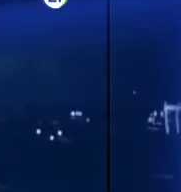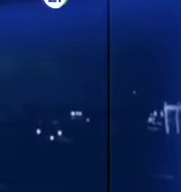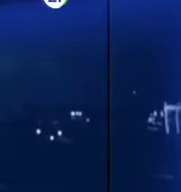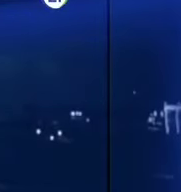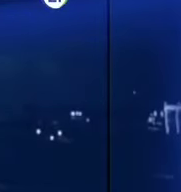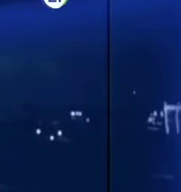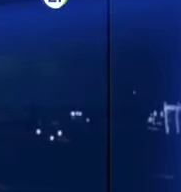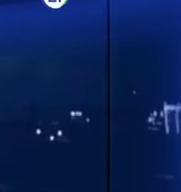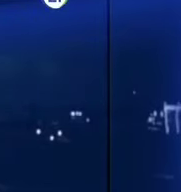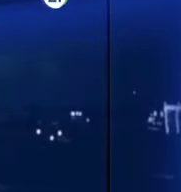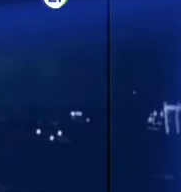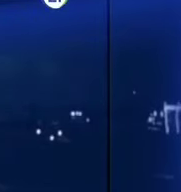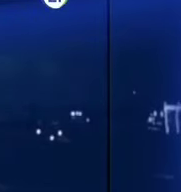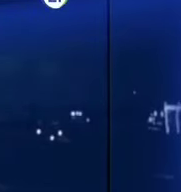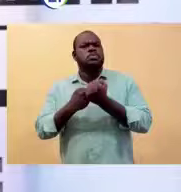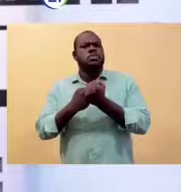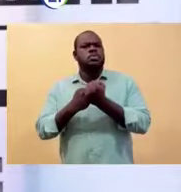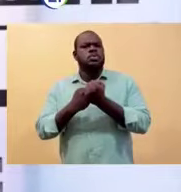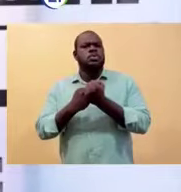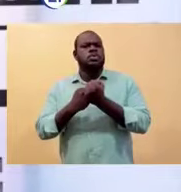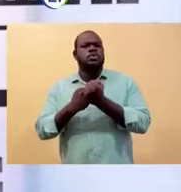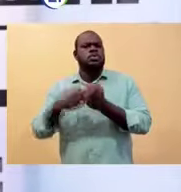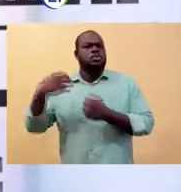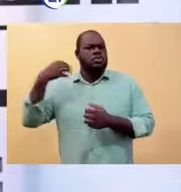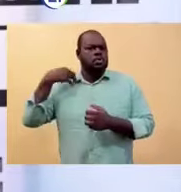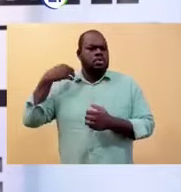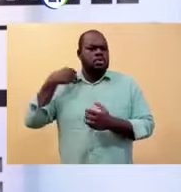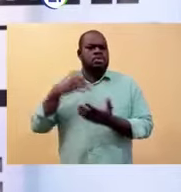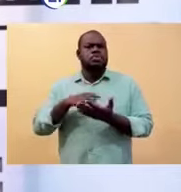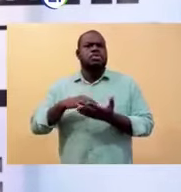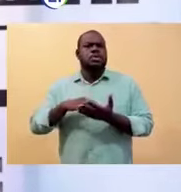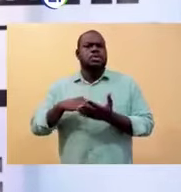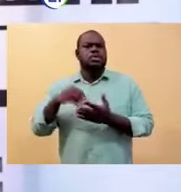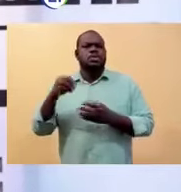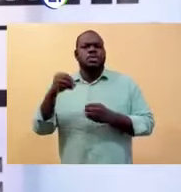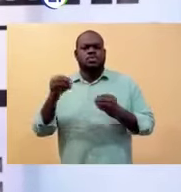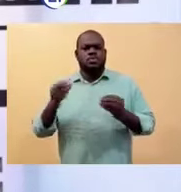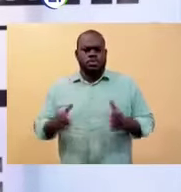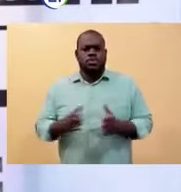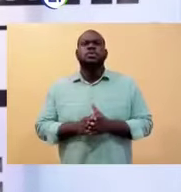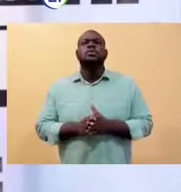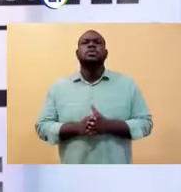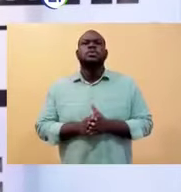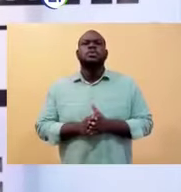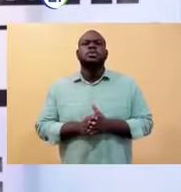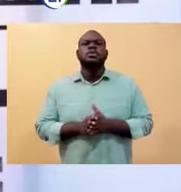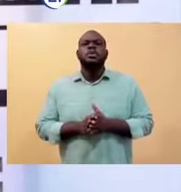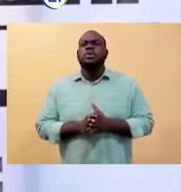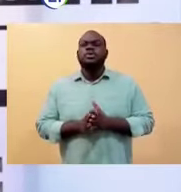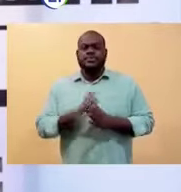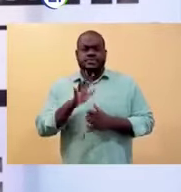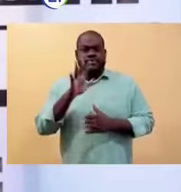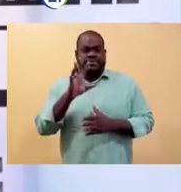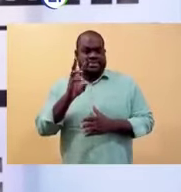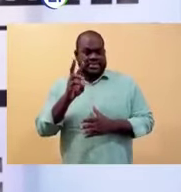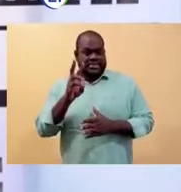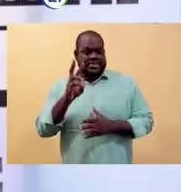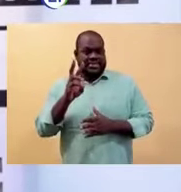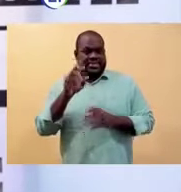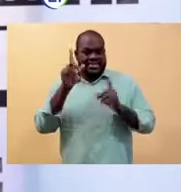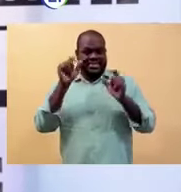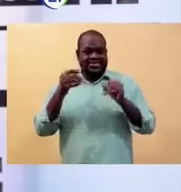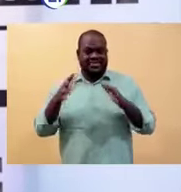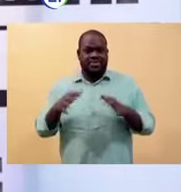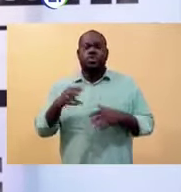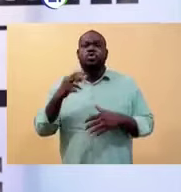Health on Guyana's COVID-19 cases. Of the 56 tests that were done today, there are three new cases, which brings